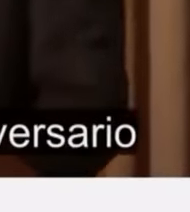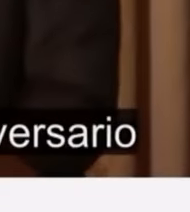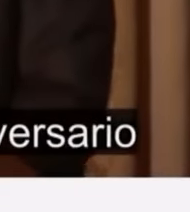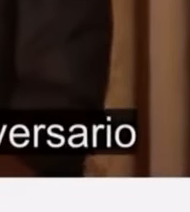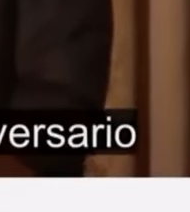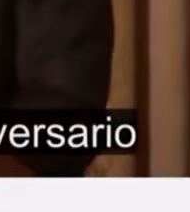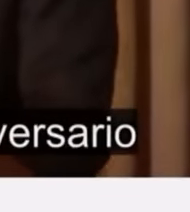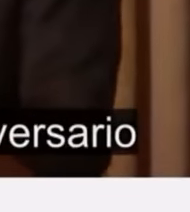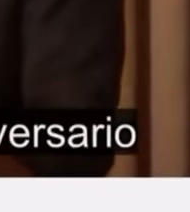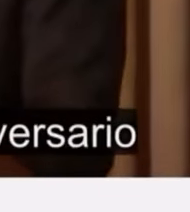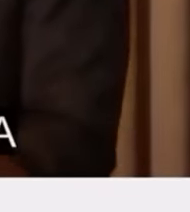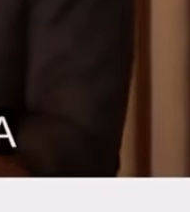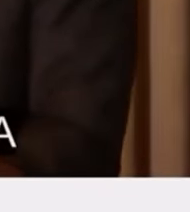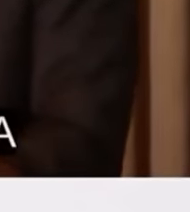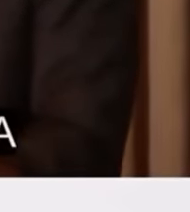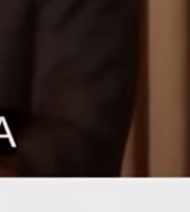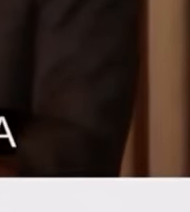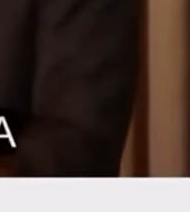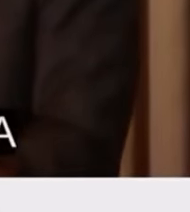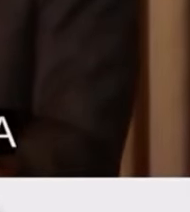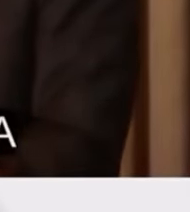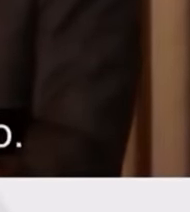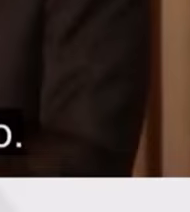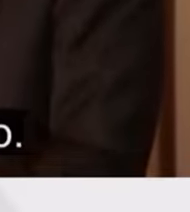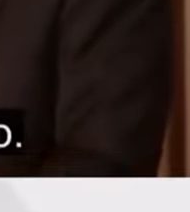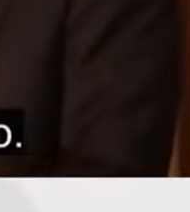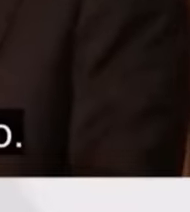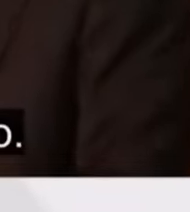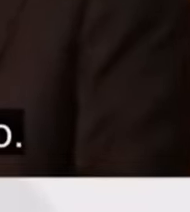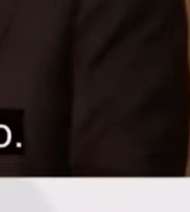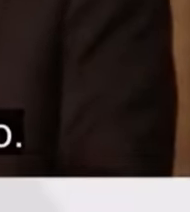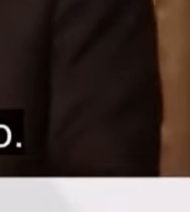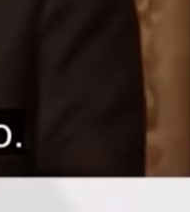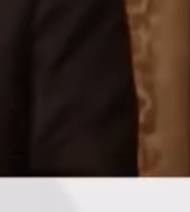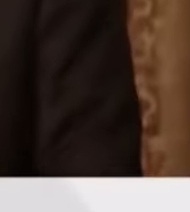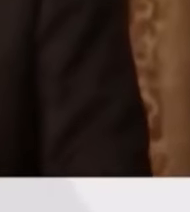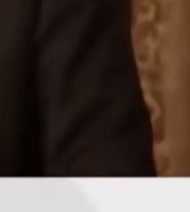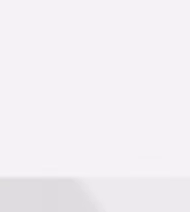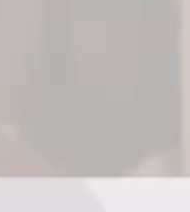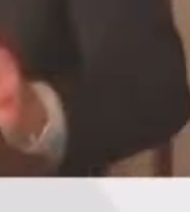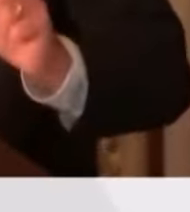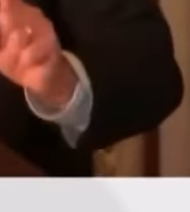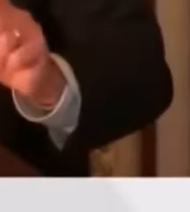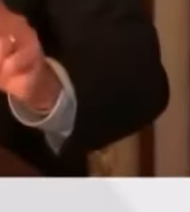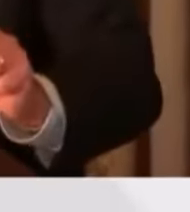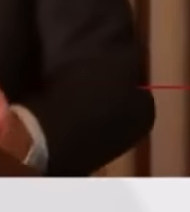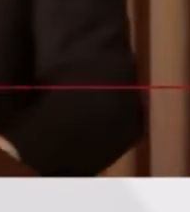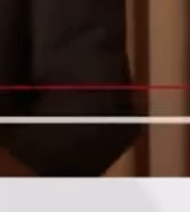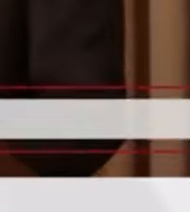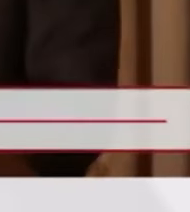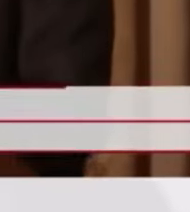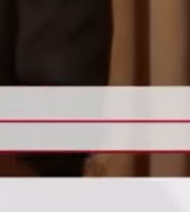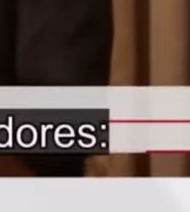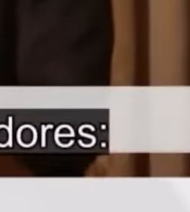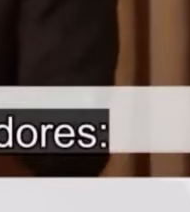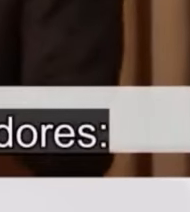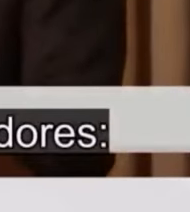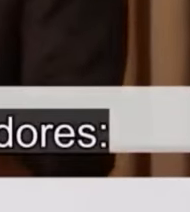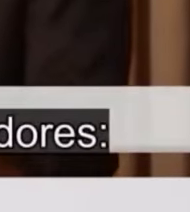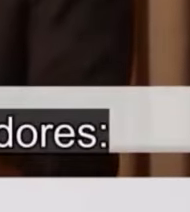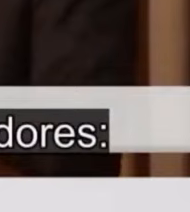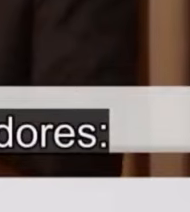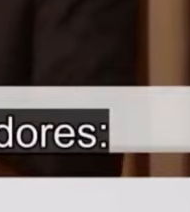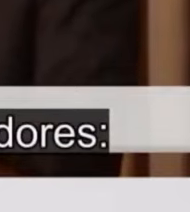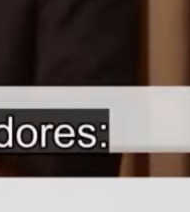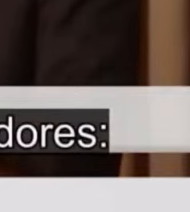they mark the 58th anniversary of the failed CIA plot to overthrow Fidel Castro. Under this administration,